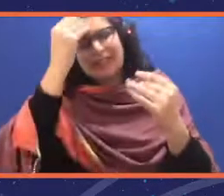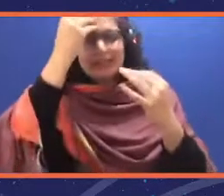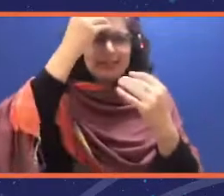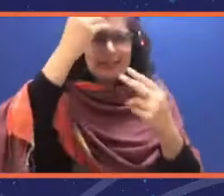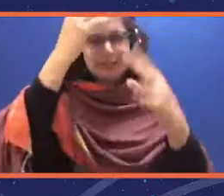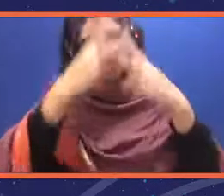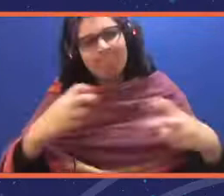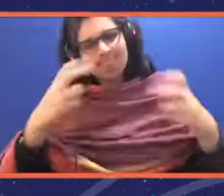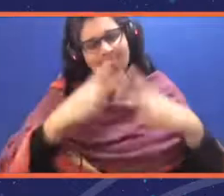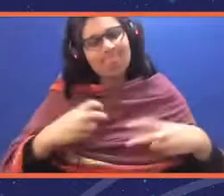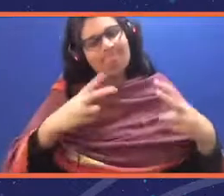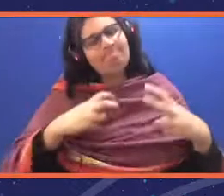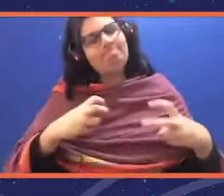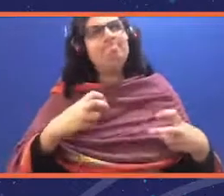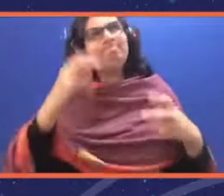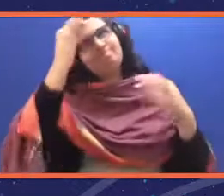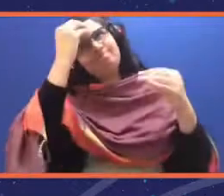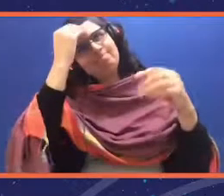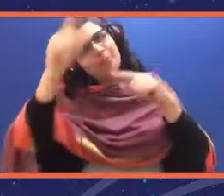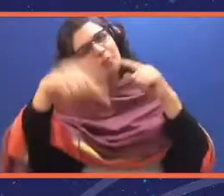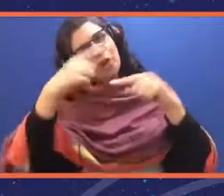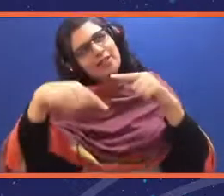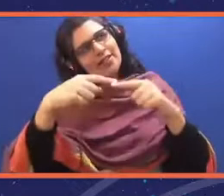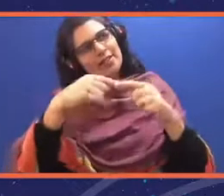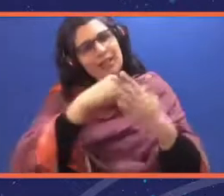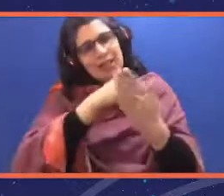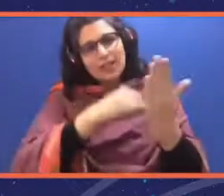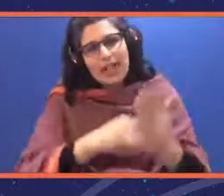and sketching, next slide,